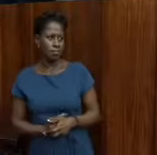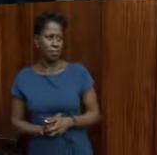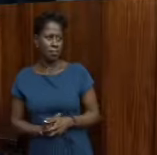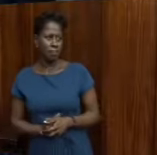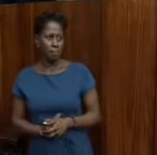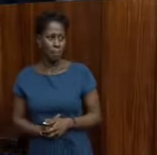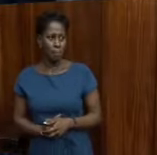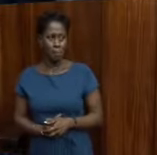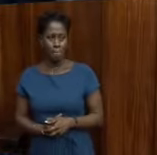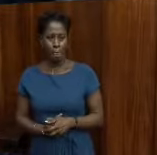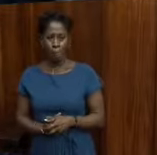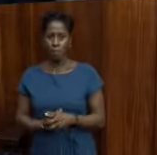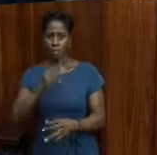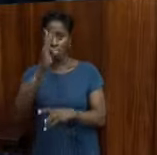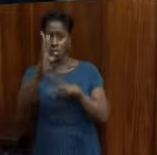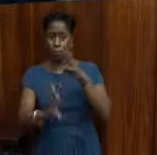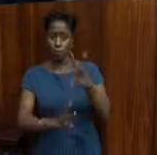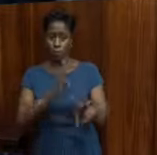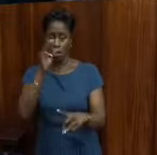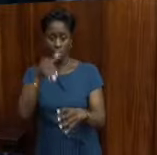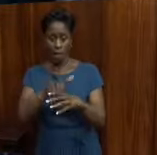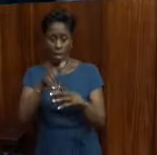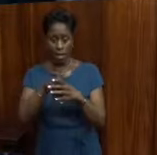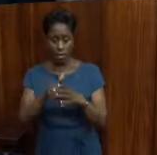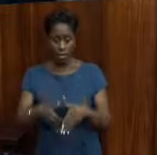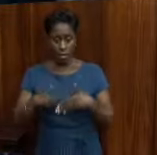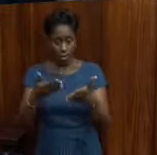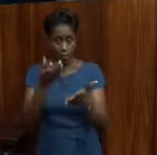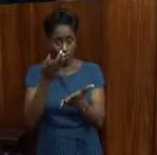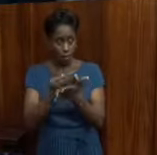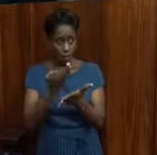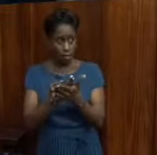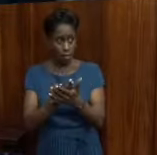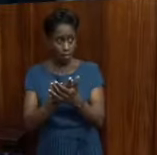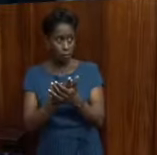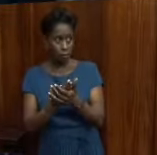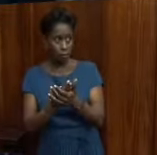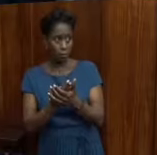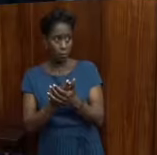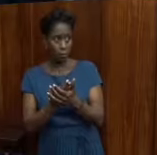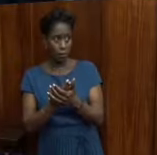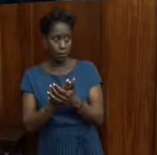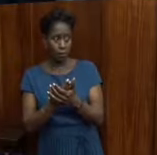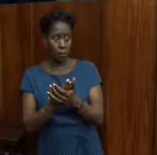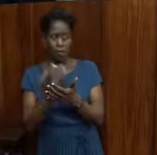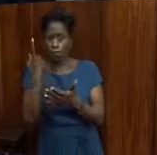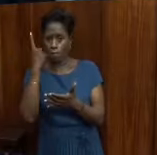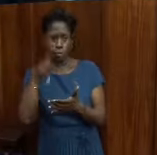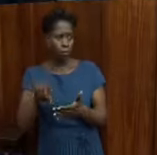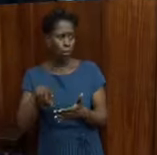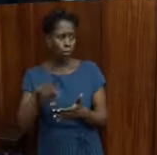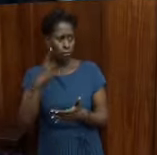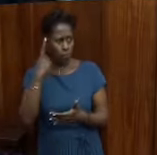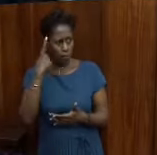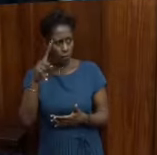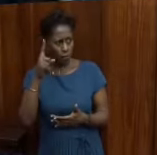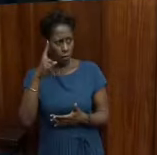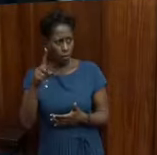The World Bank-funded Health System Strengthening Project will lend support to